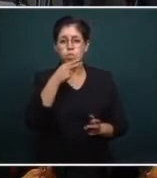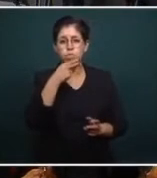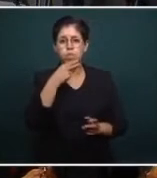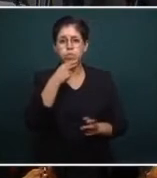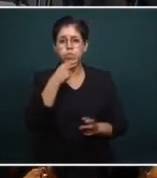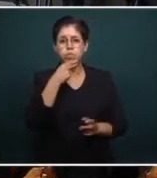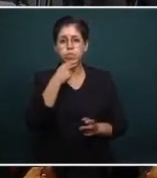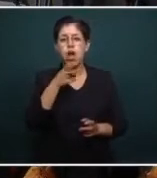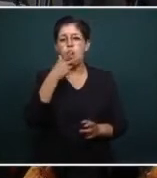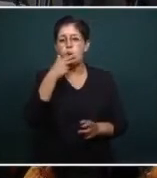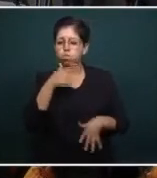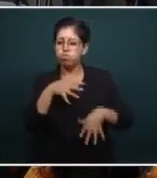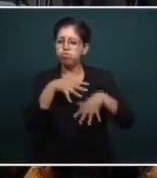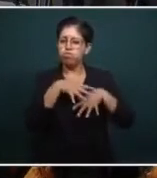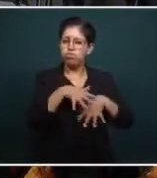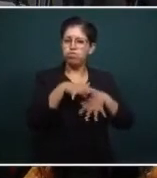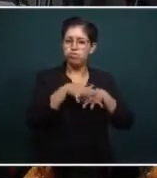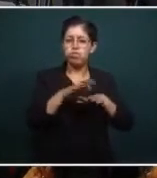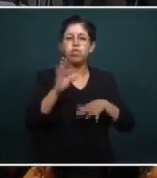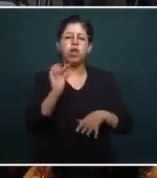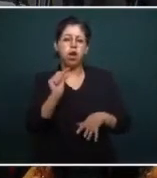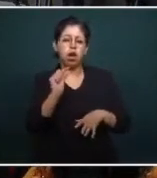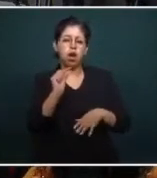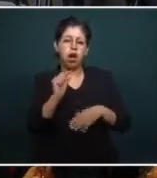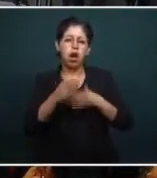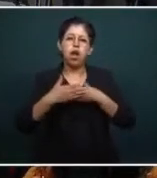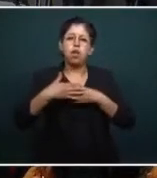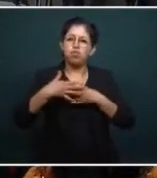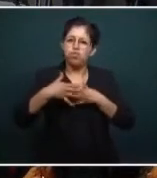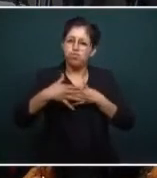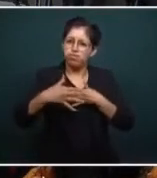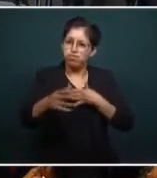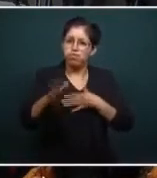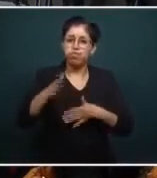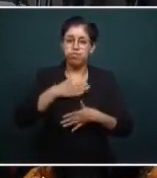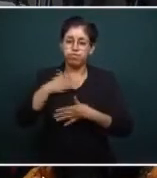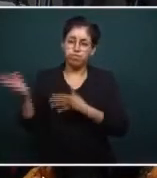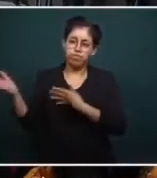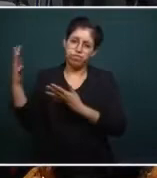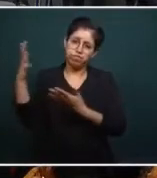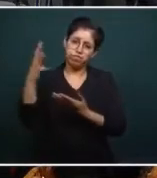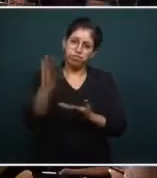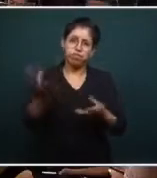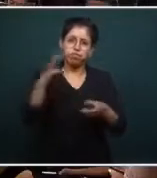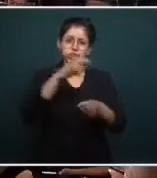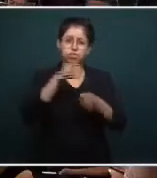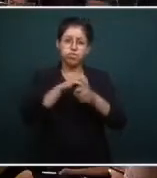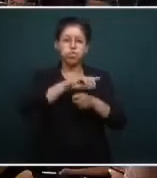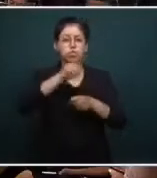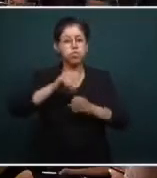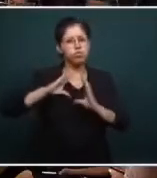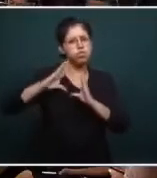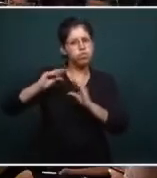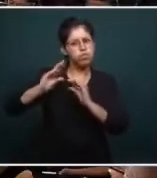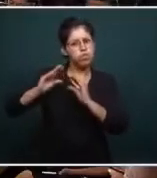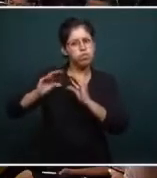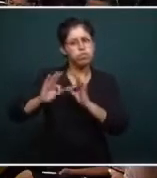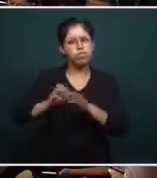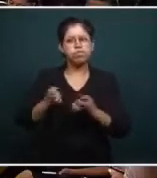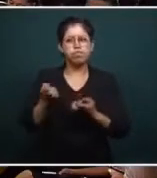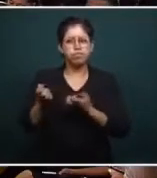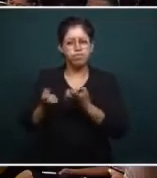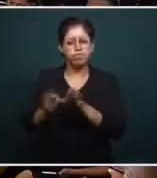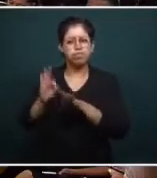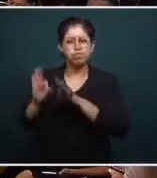14,500 men, will be in a progressive manner, and we're in the process of recruiting.